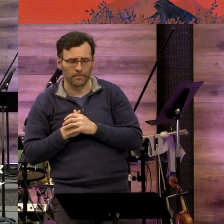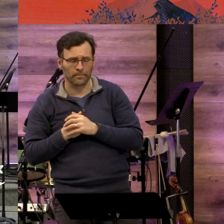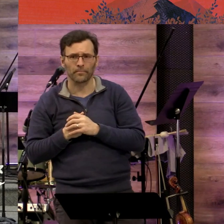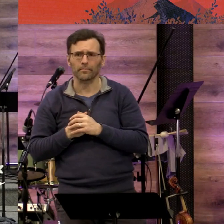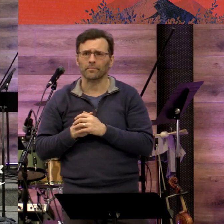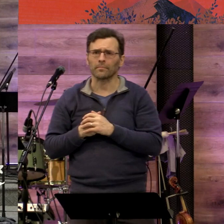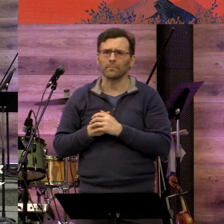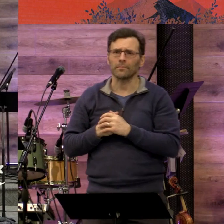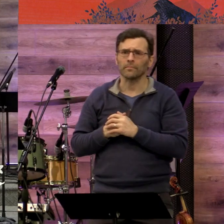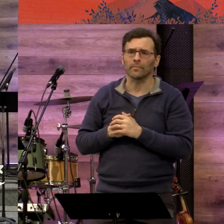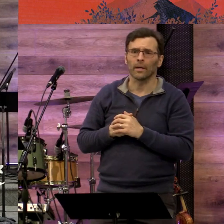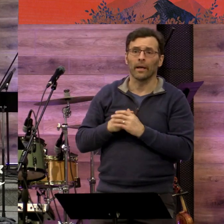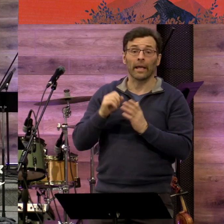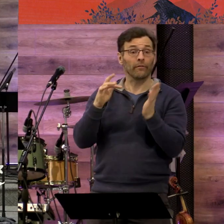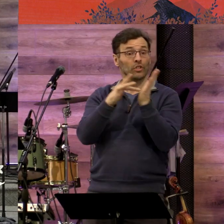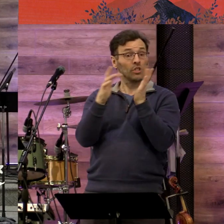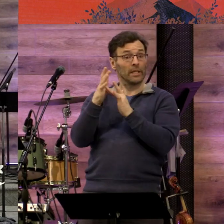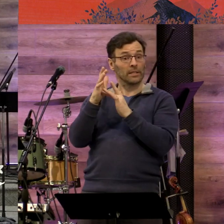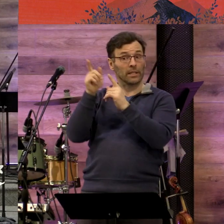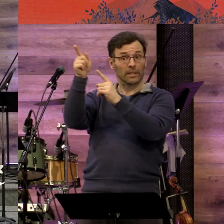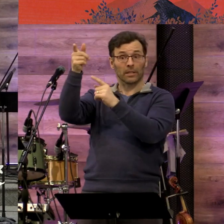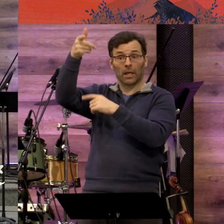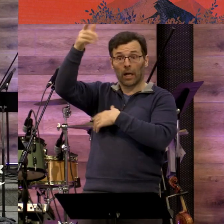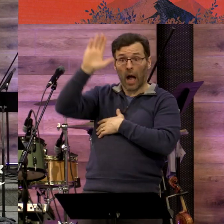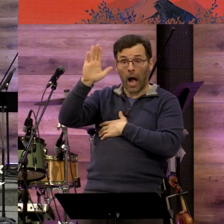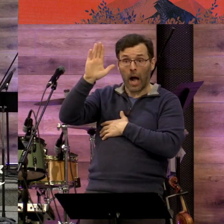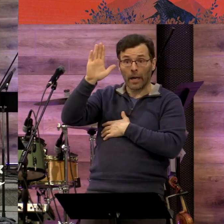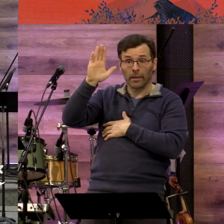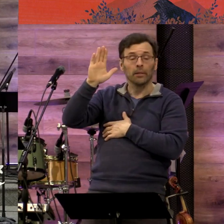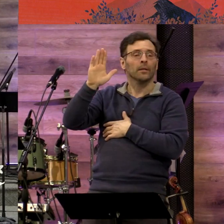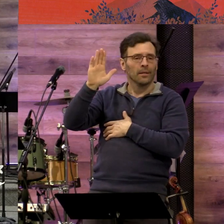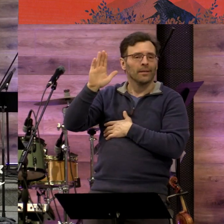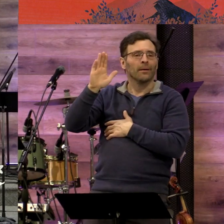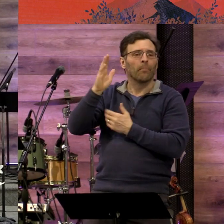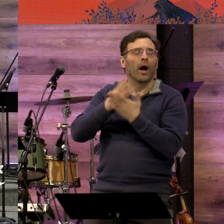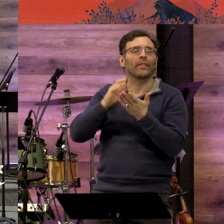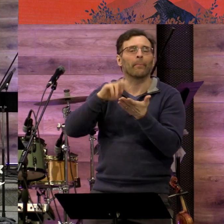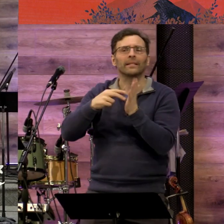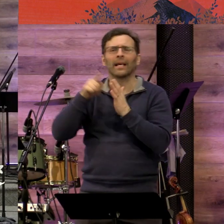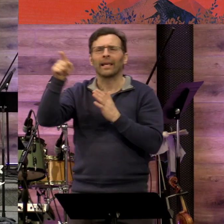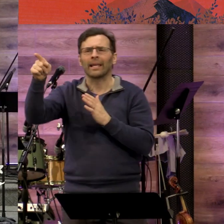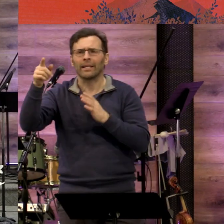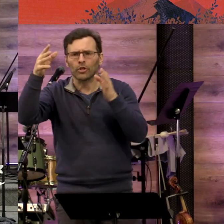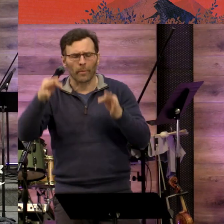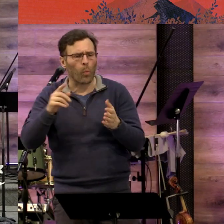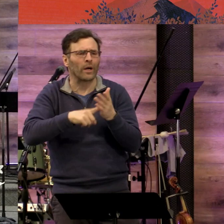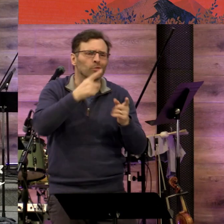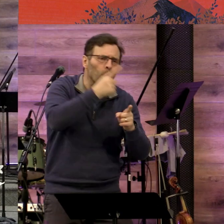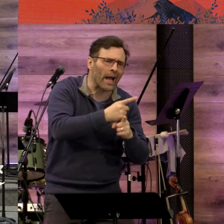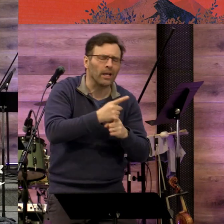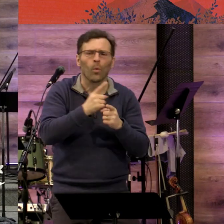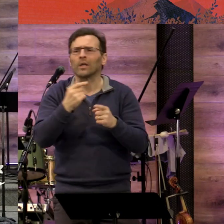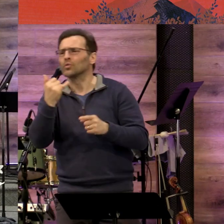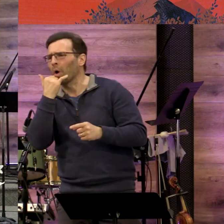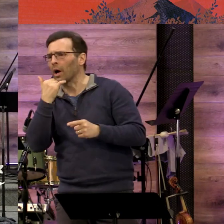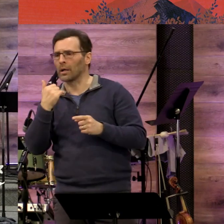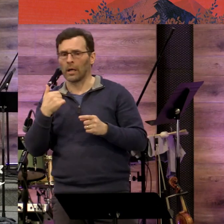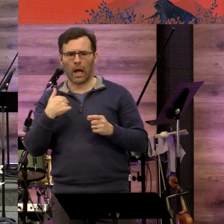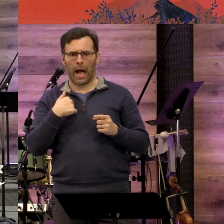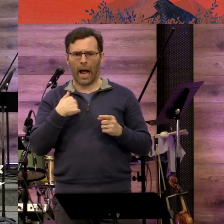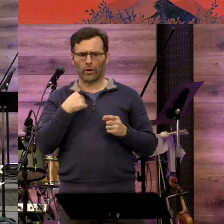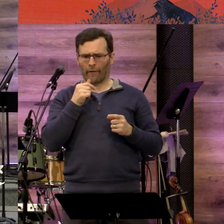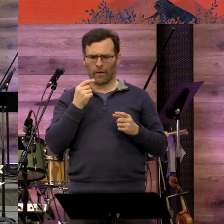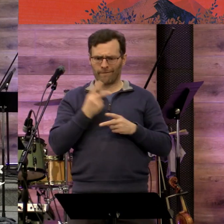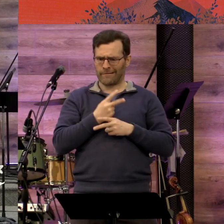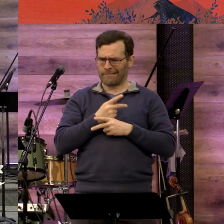If Jesus is God, then part of his being God is that he gets to determine what is right and what is wrong. I don't have to settle that